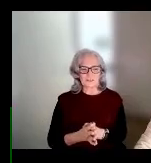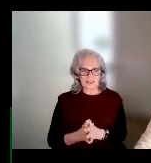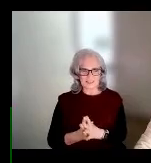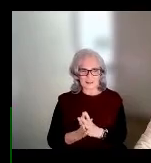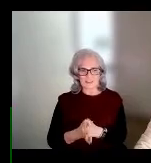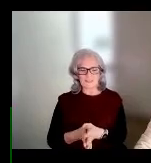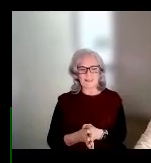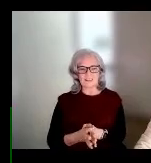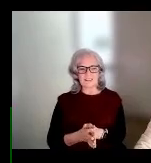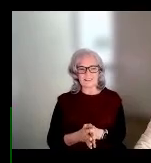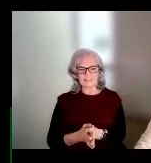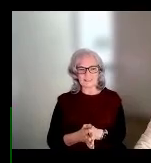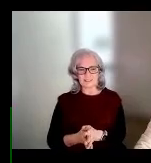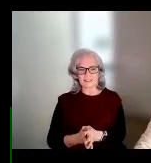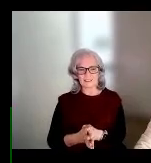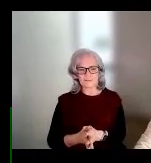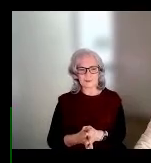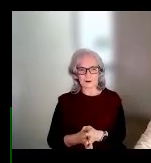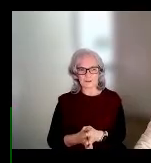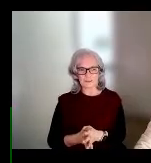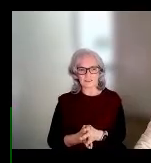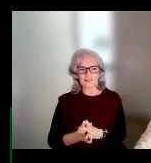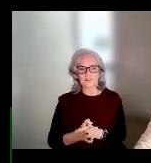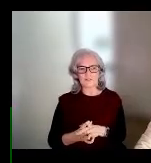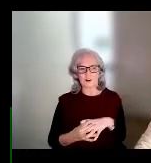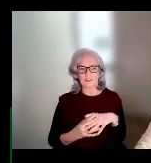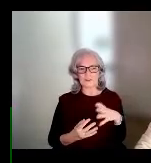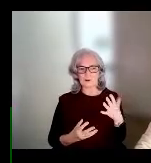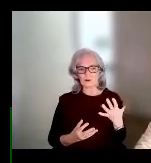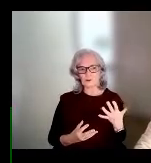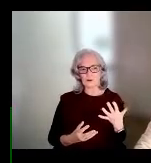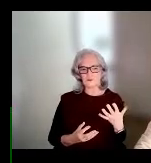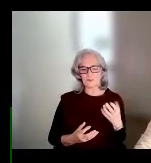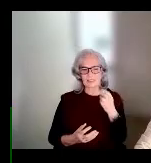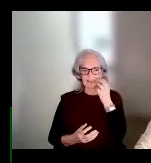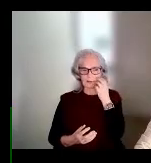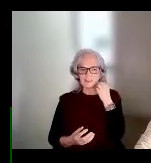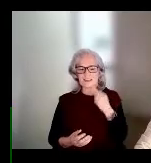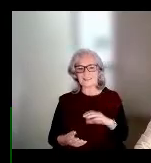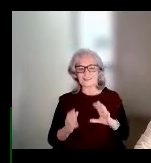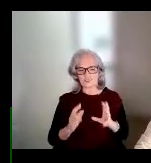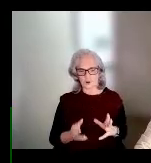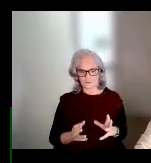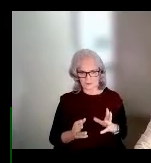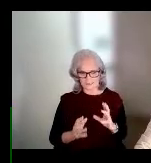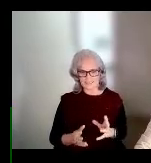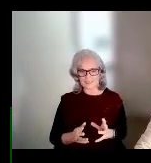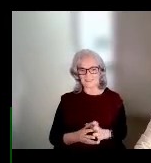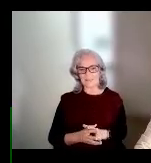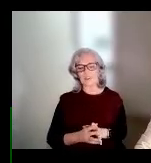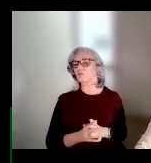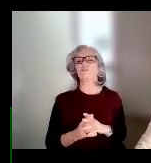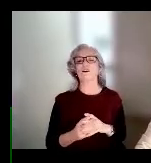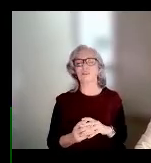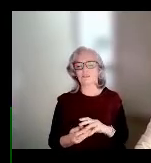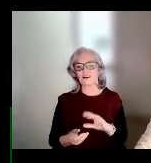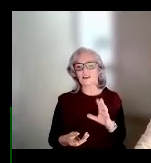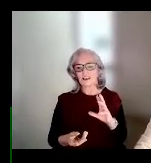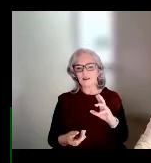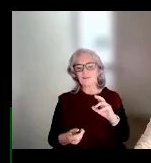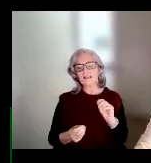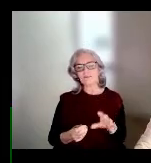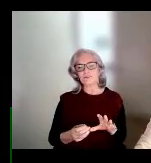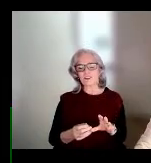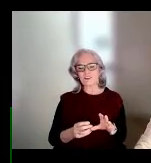lots of different aspects of that in this project. So defining the role of the care coordinators has not been easy because we find there